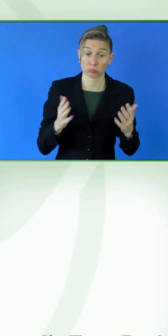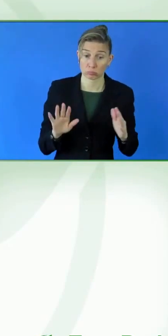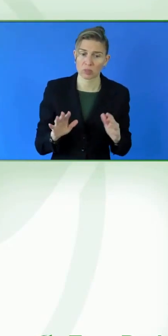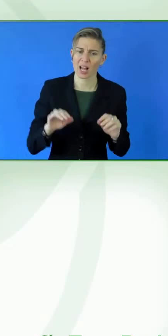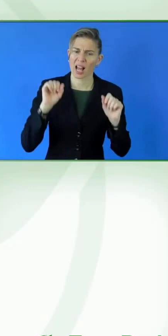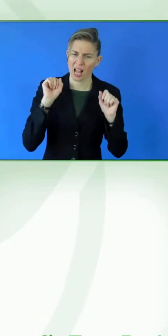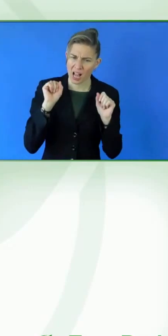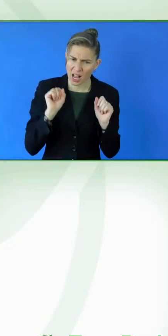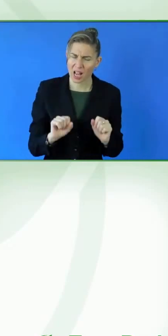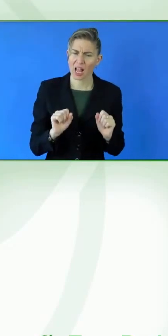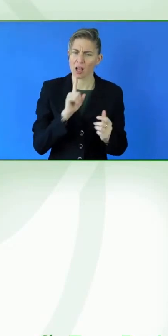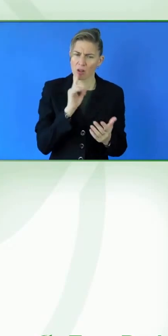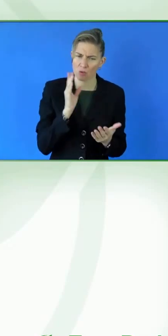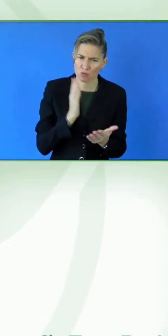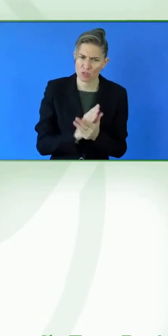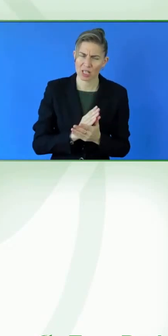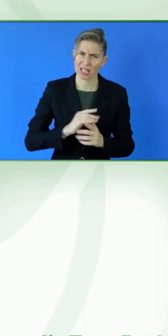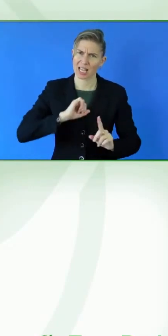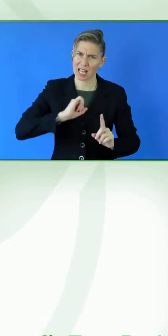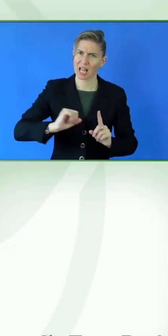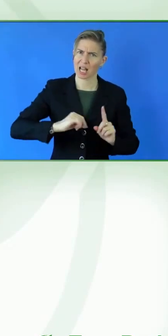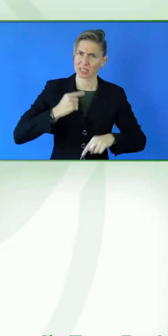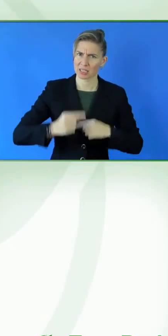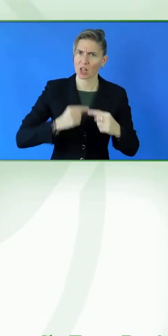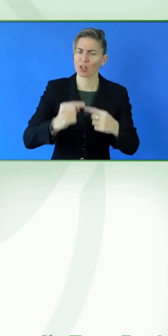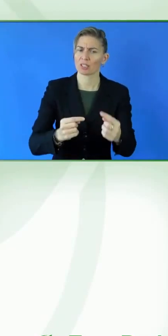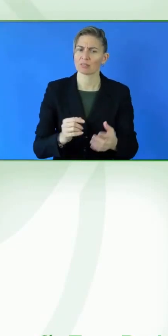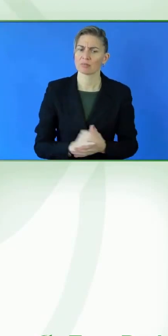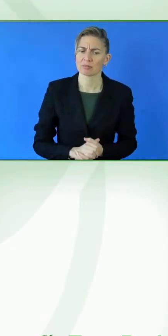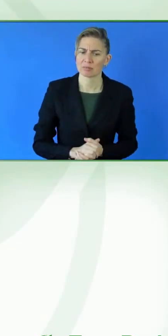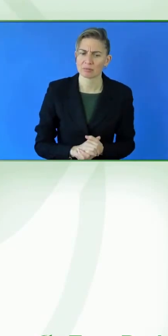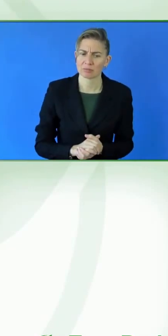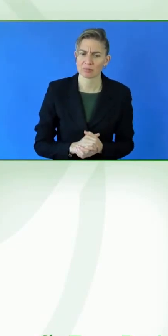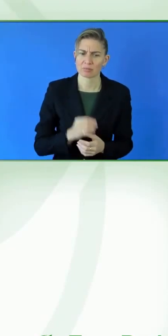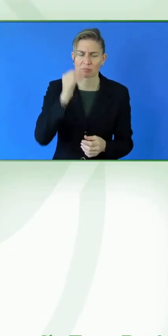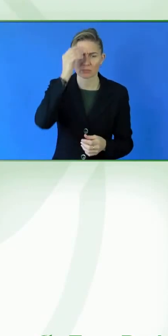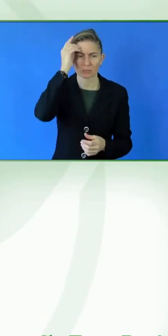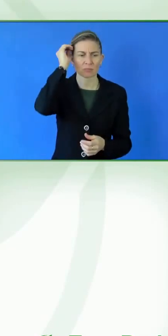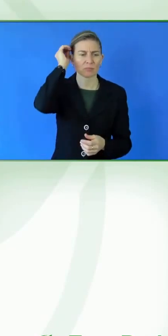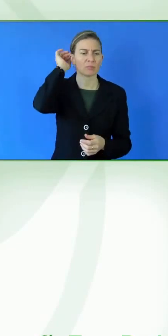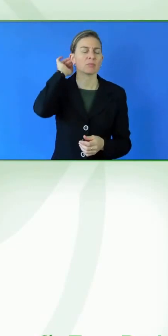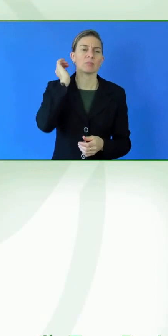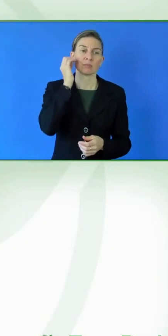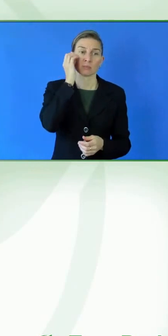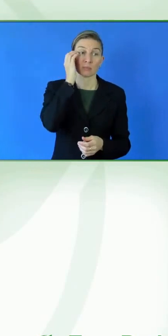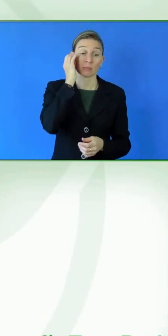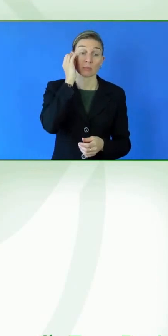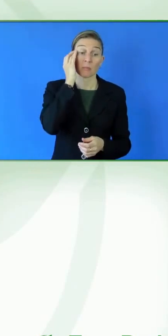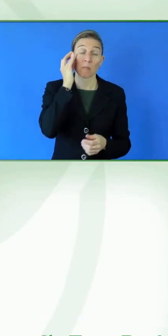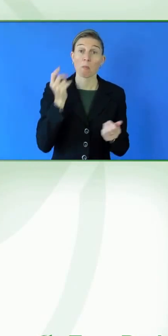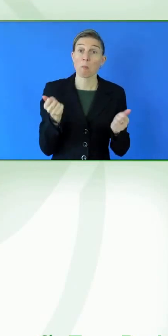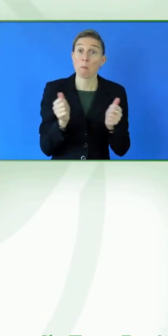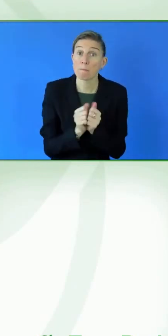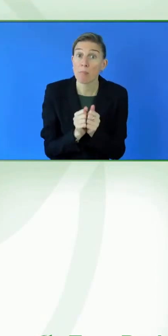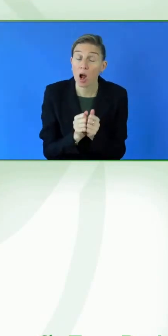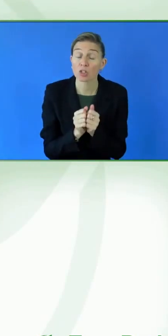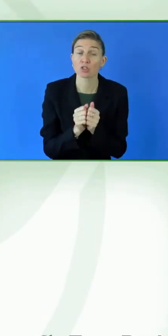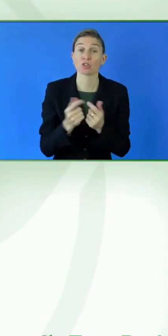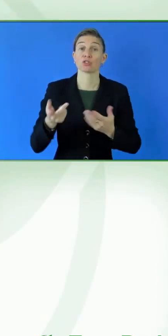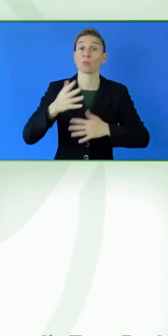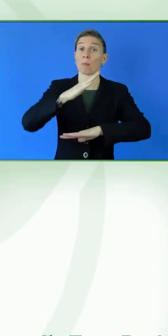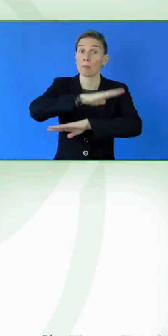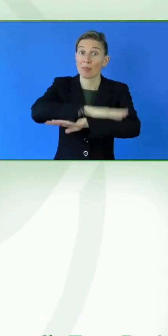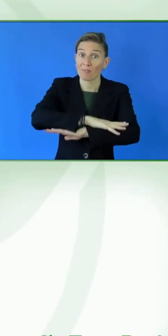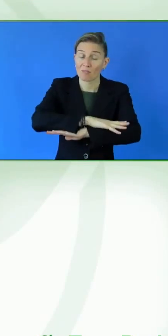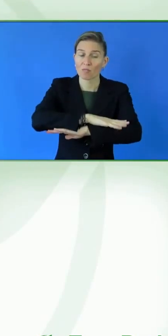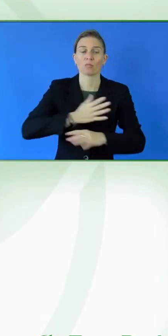commitment. And we're really proud of our partners and our platform that all understand that we are all accountable to